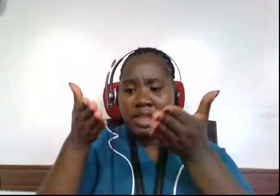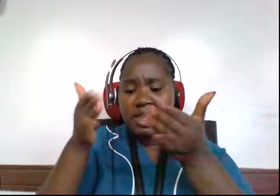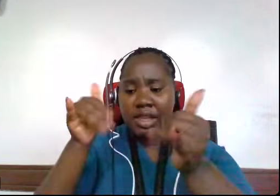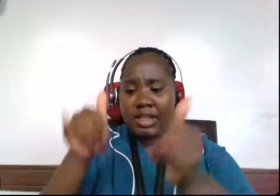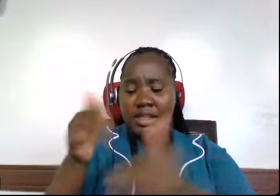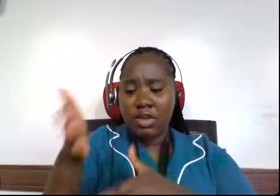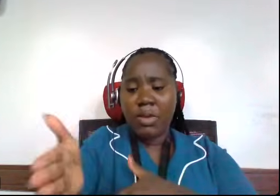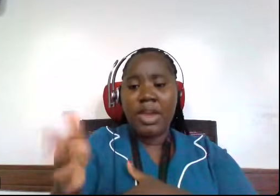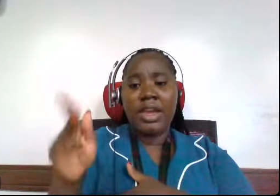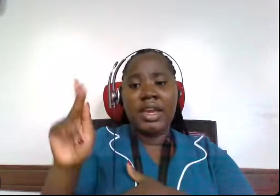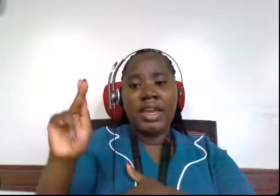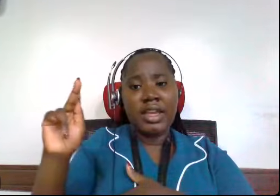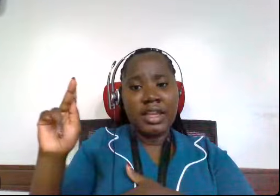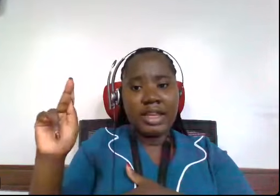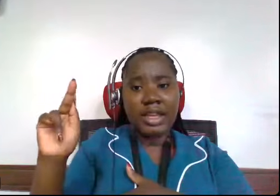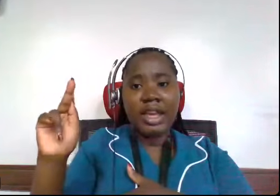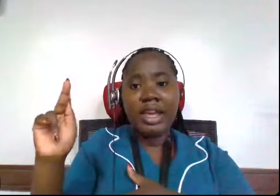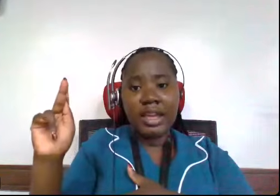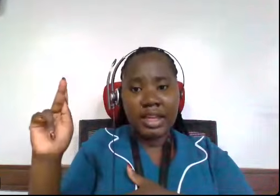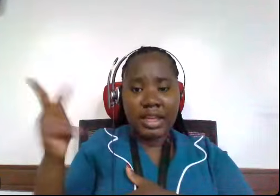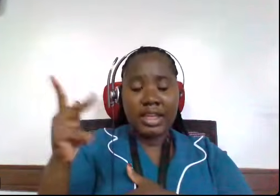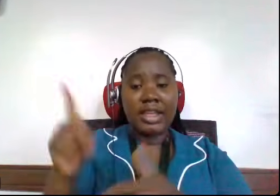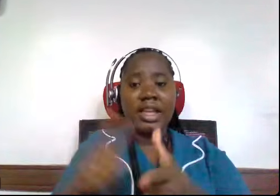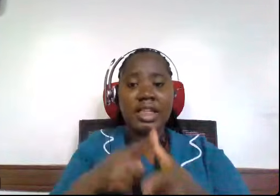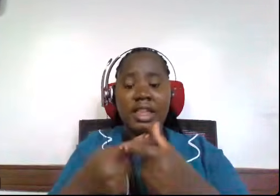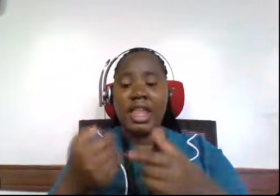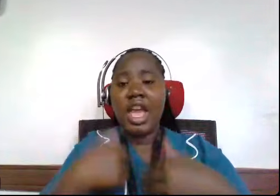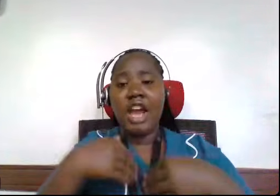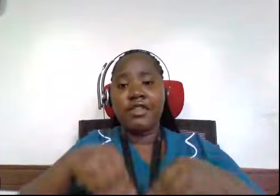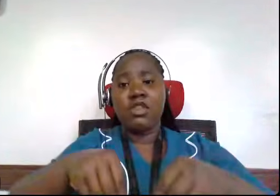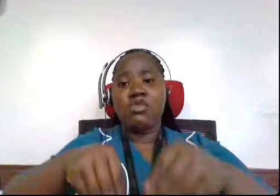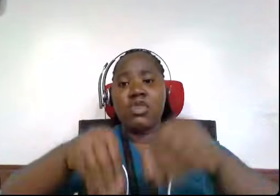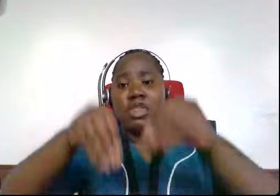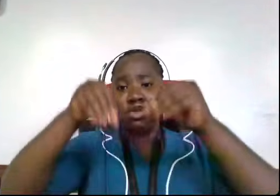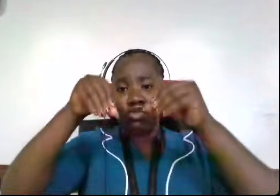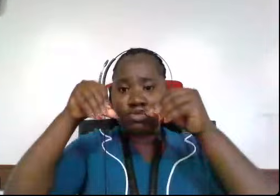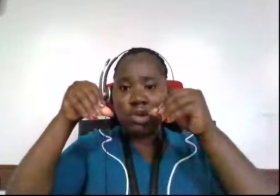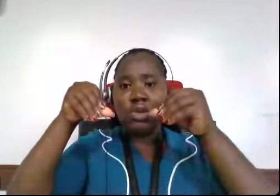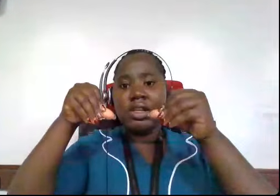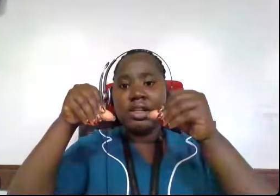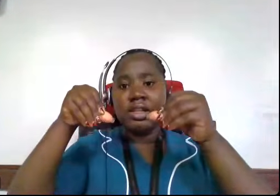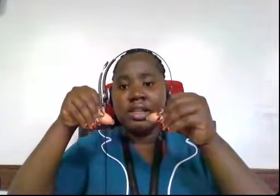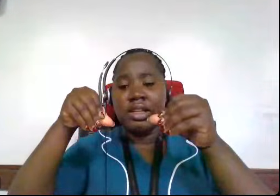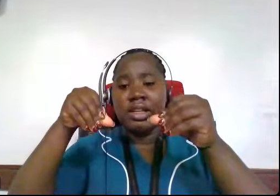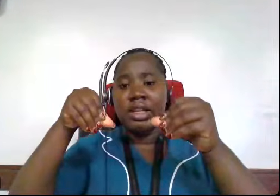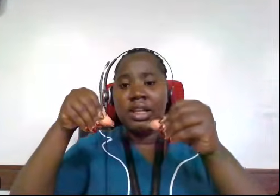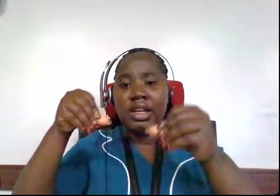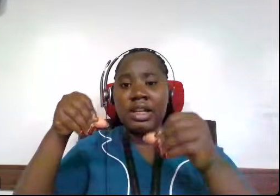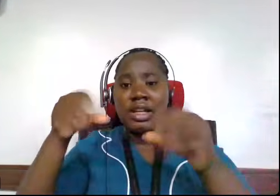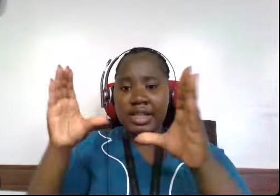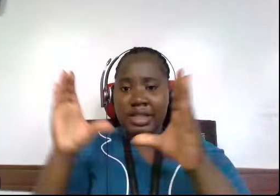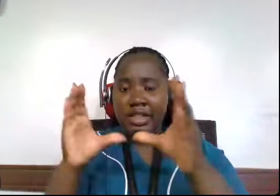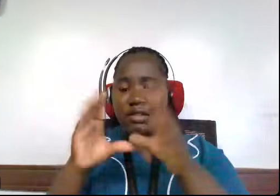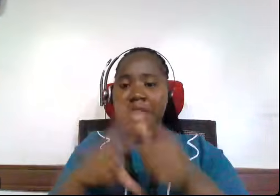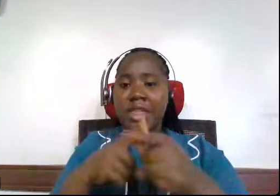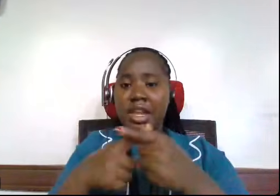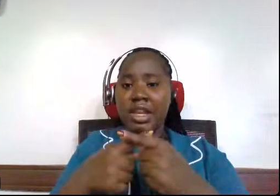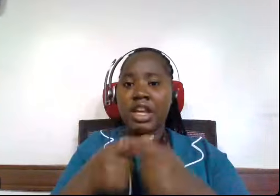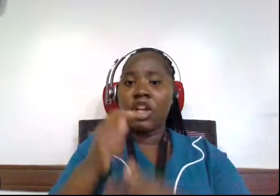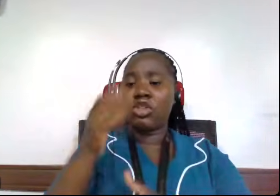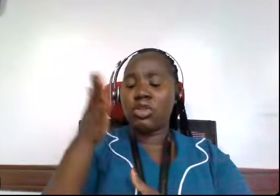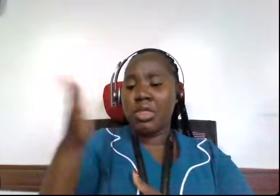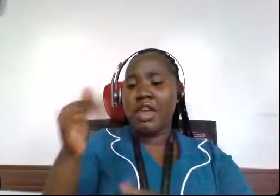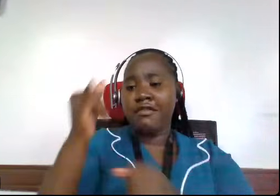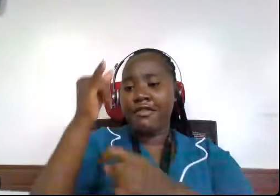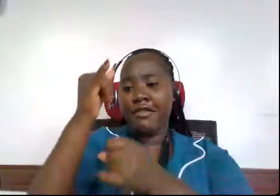qualifying interest. The amount which has been withheld is final. If it is any organization, any